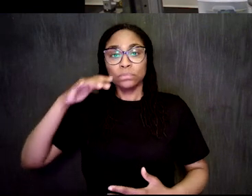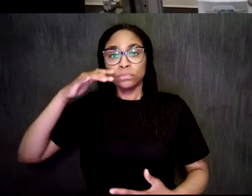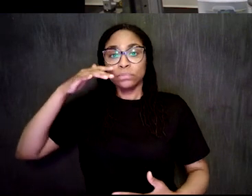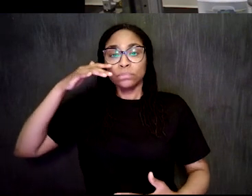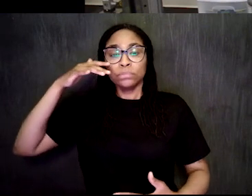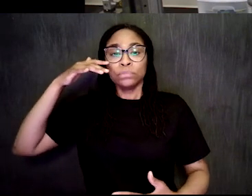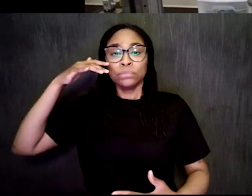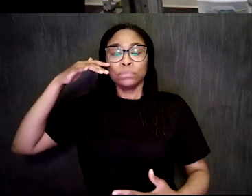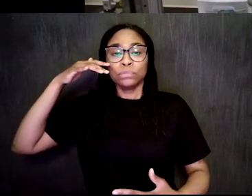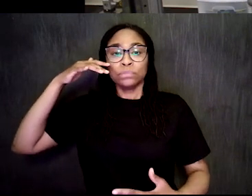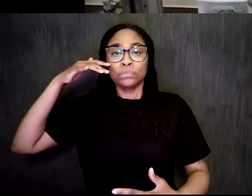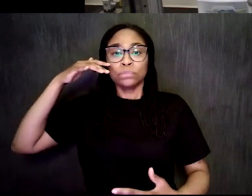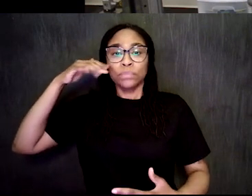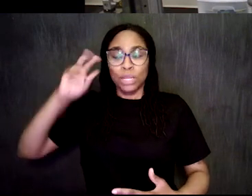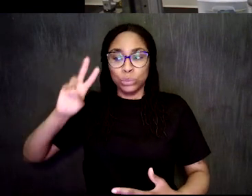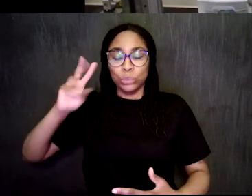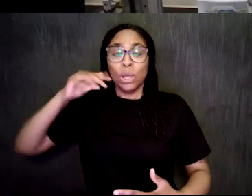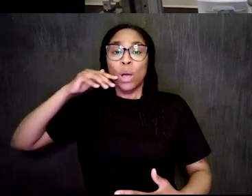Inhale.